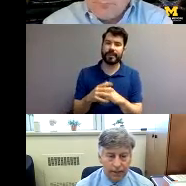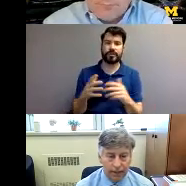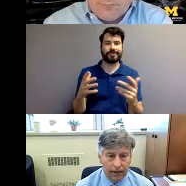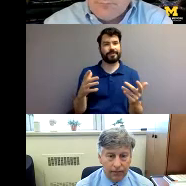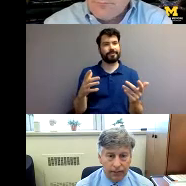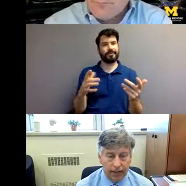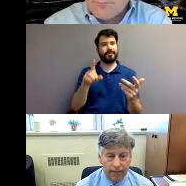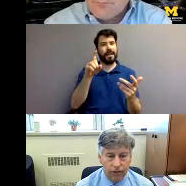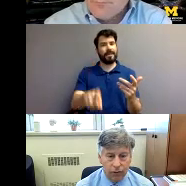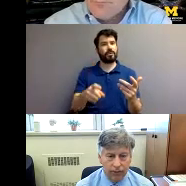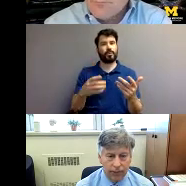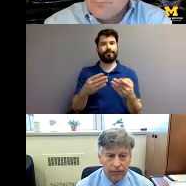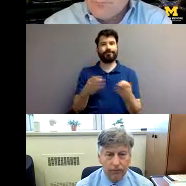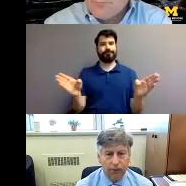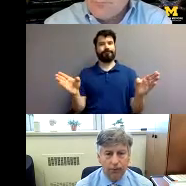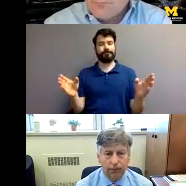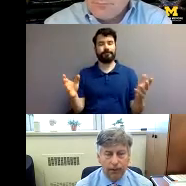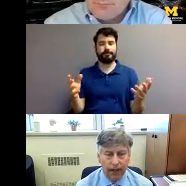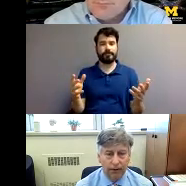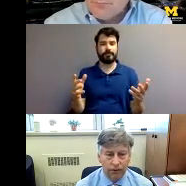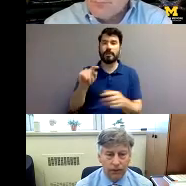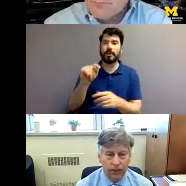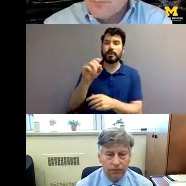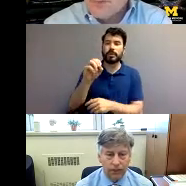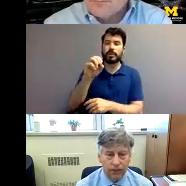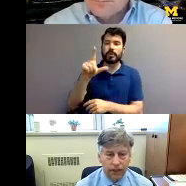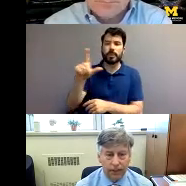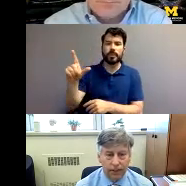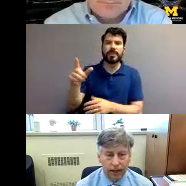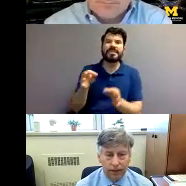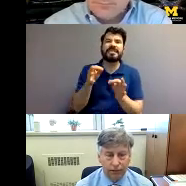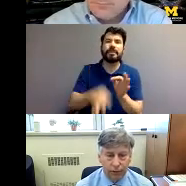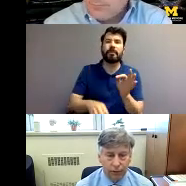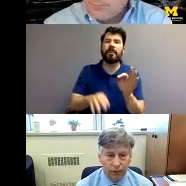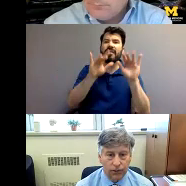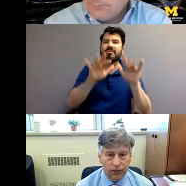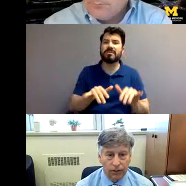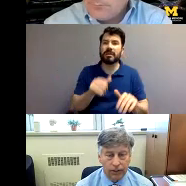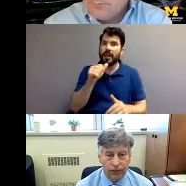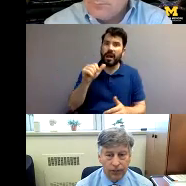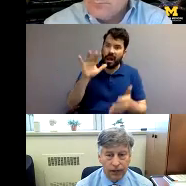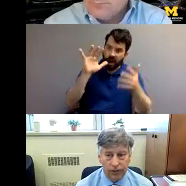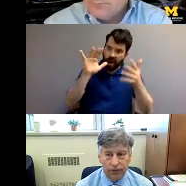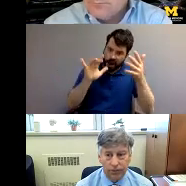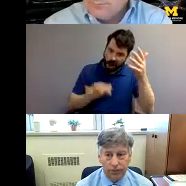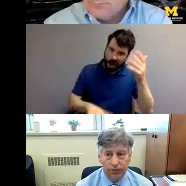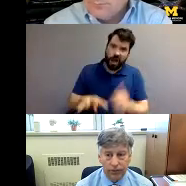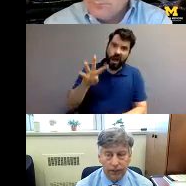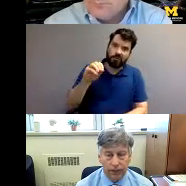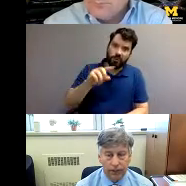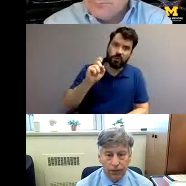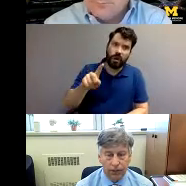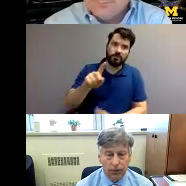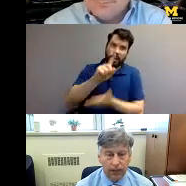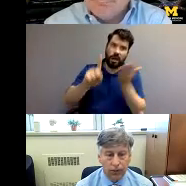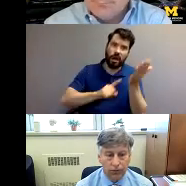at that level, and to have a tool that's simple for people to fill out too. That's something that is not 40 questions long and takes you an hour to complete, but something that